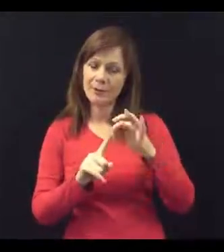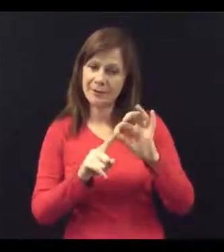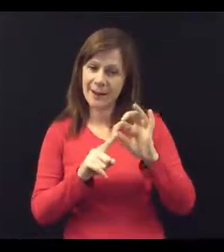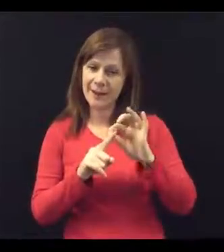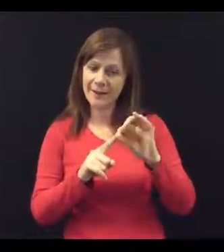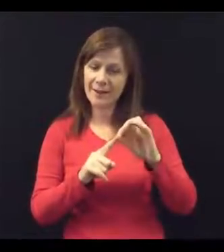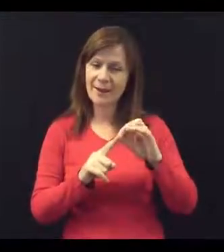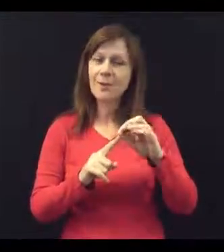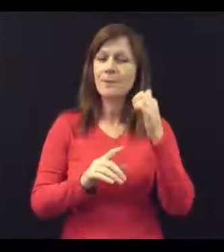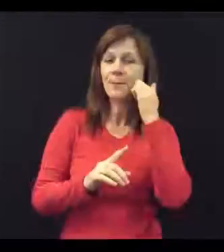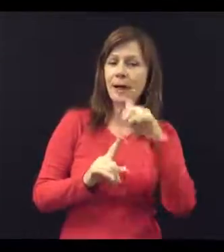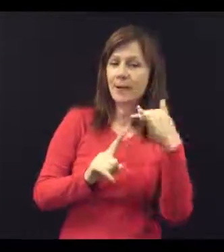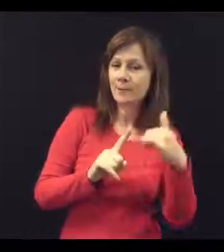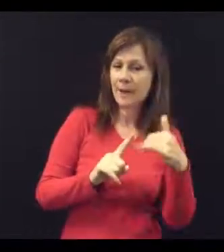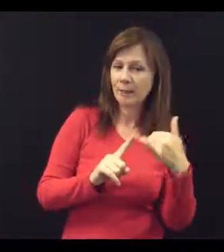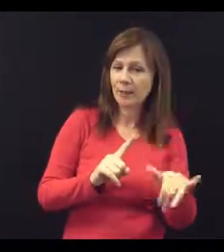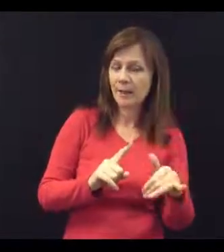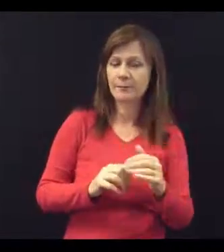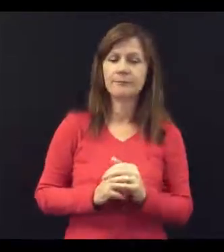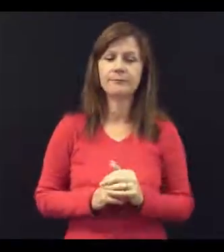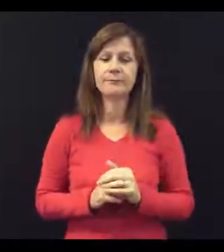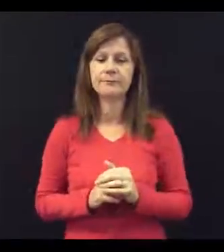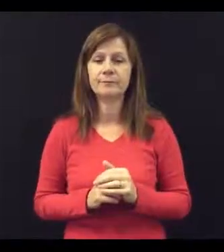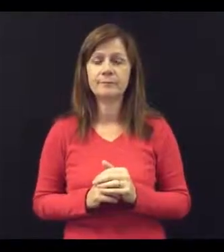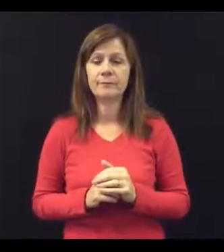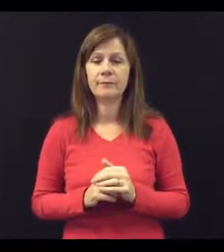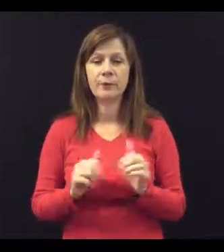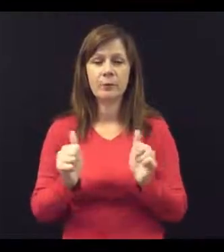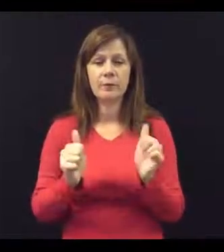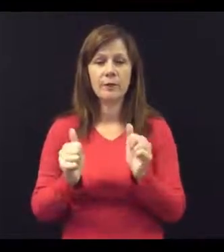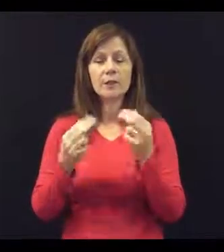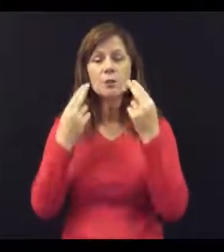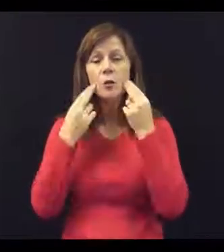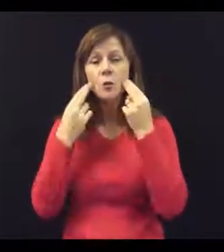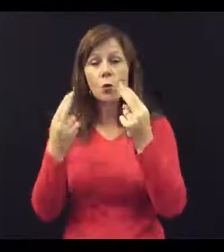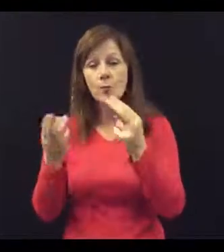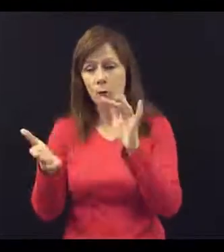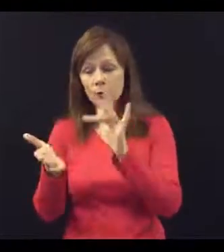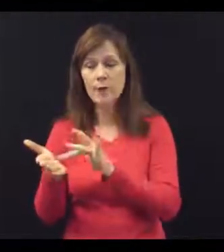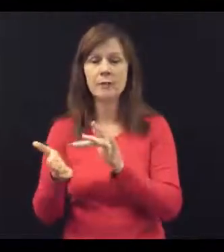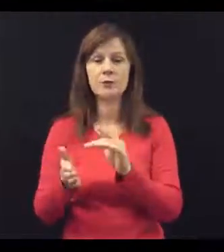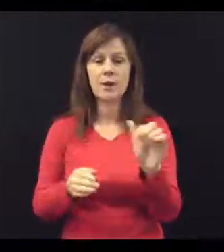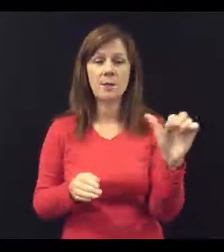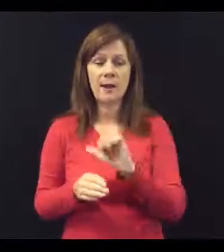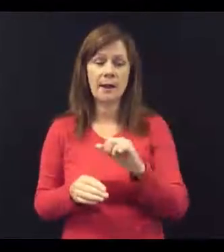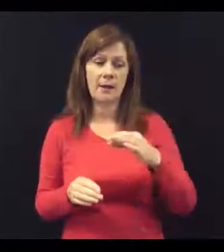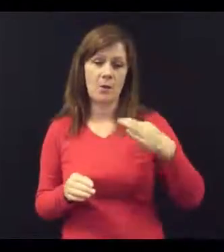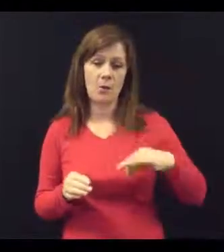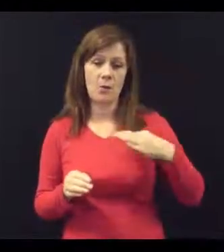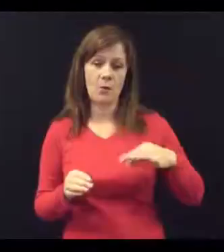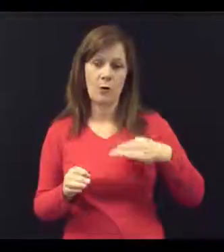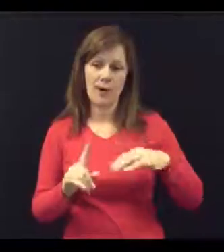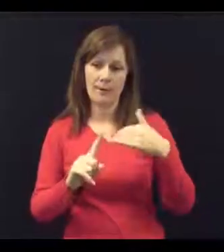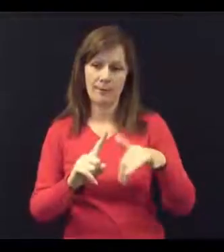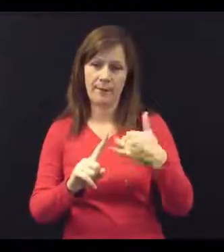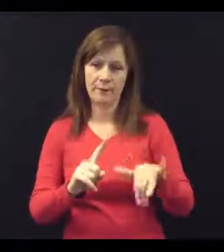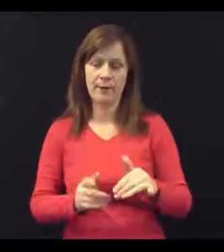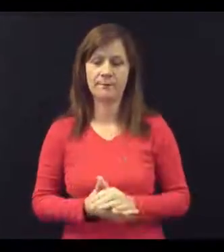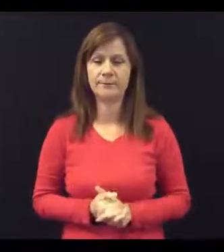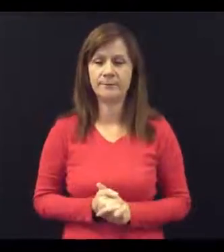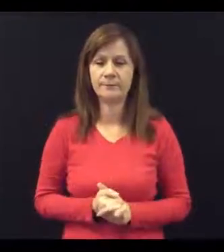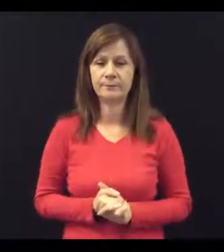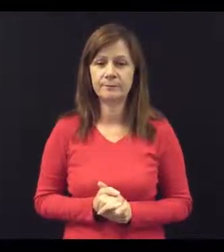white text on black screen is easier on the eyes in a dark room. Tapping Normal will return the book to the normal